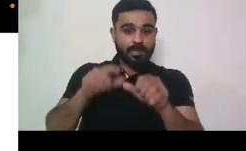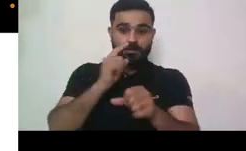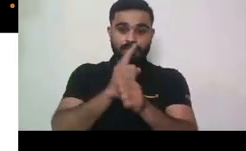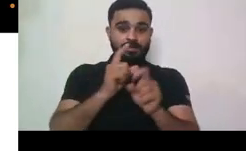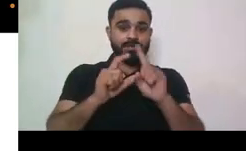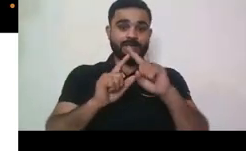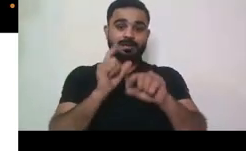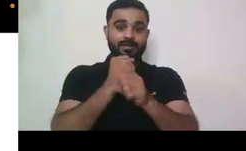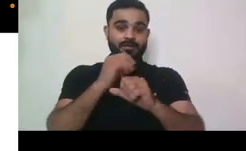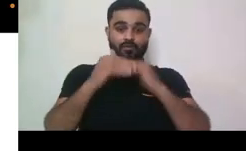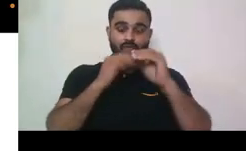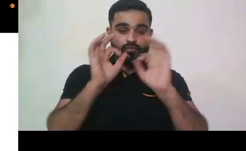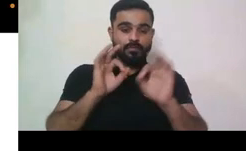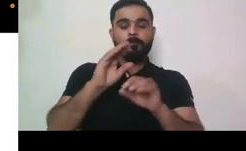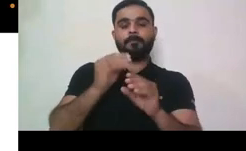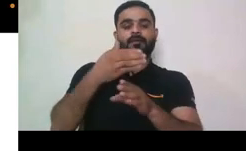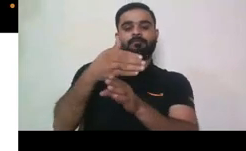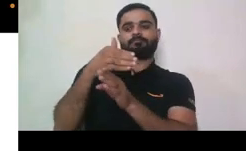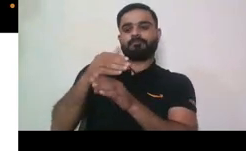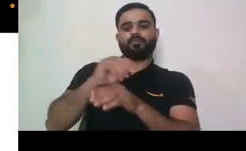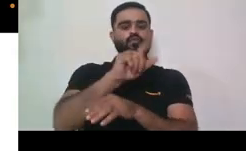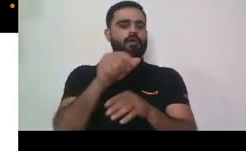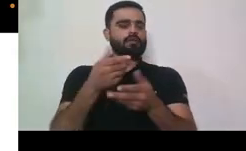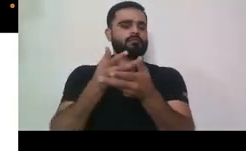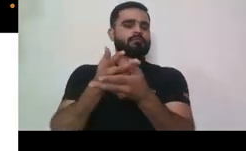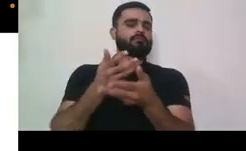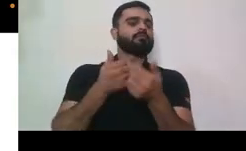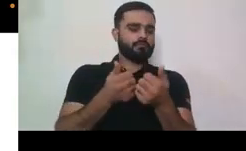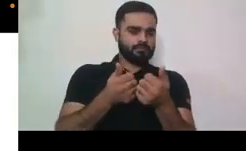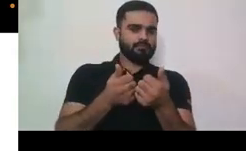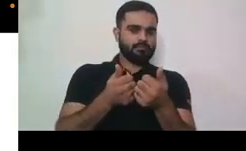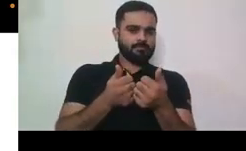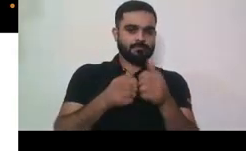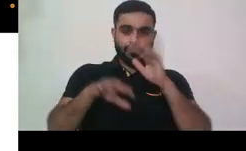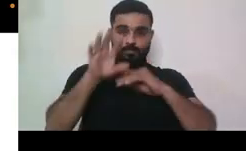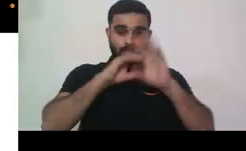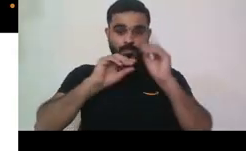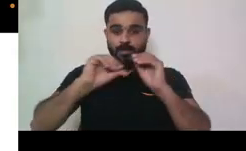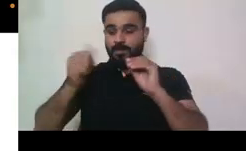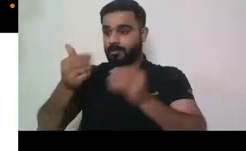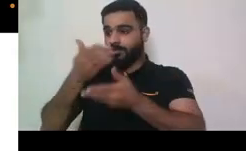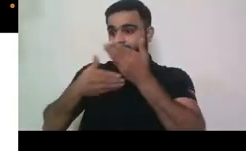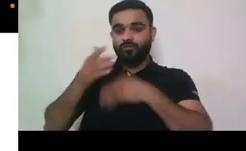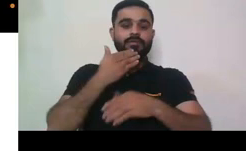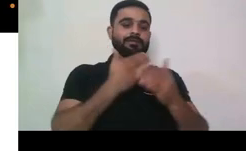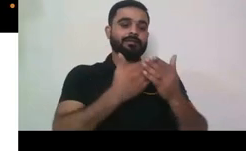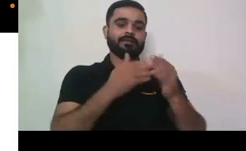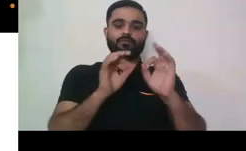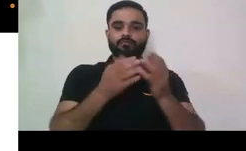group meetings, it's better to share through WhatsApp as well. Good. Janet is learning from others. Excellent. Thank you.